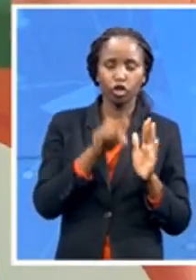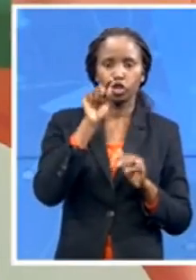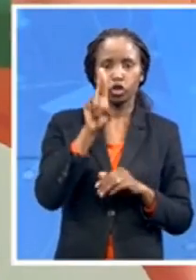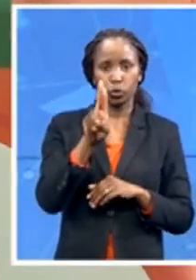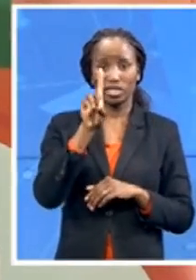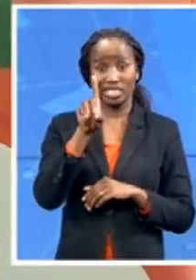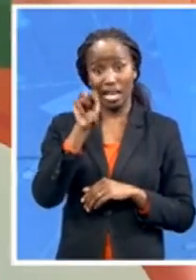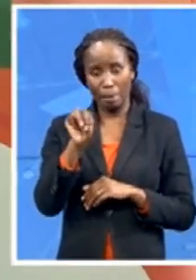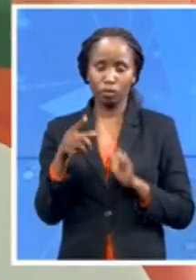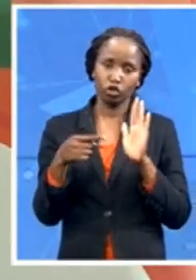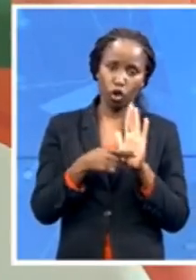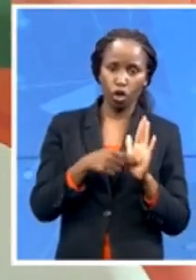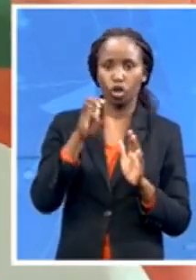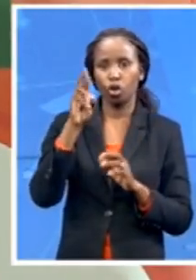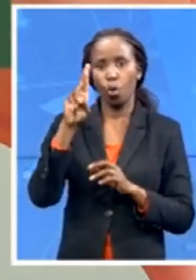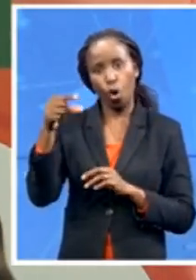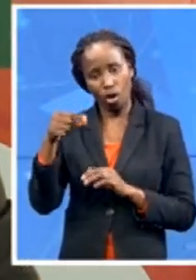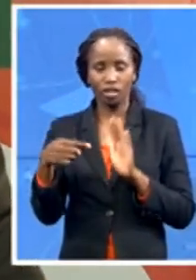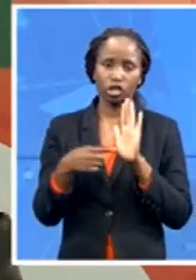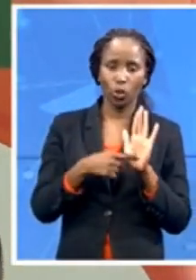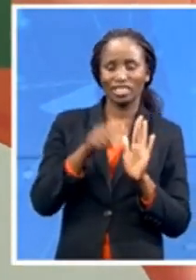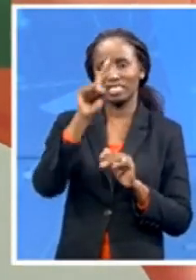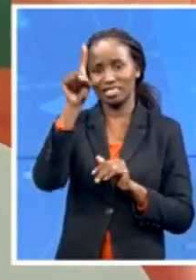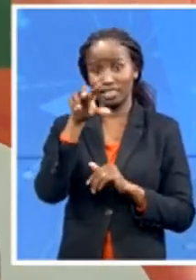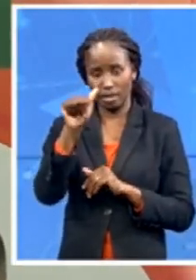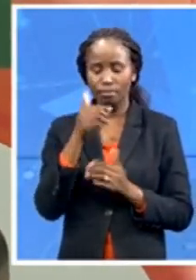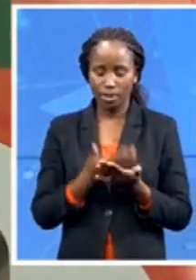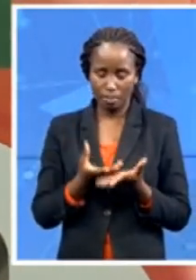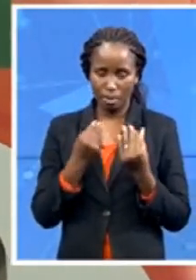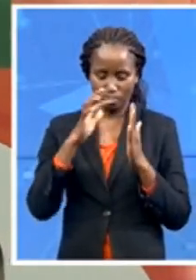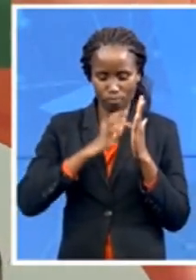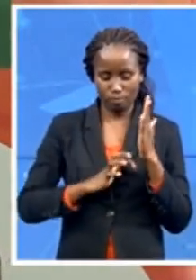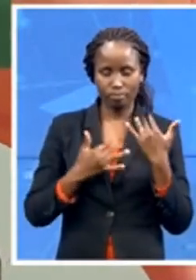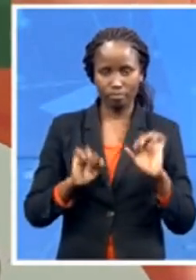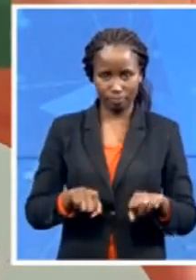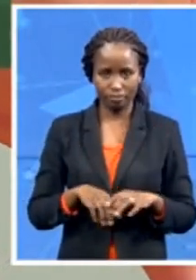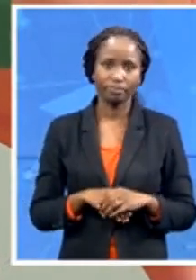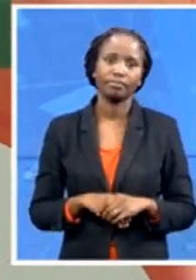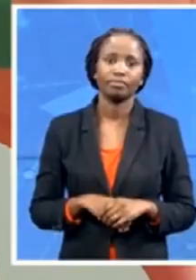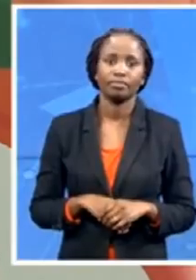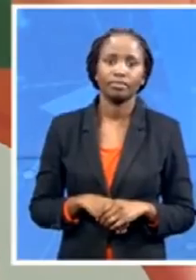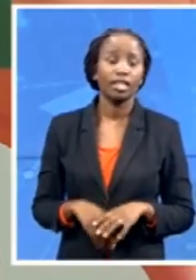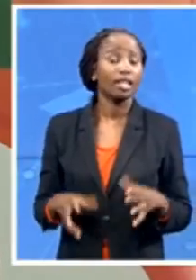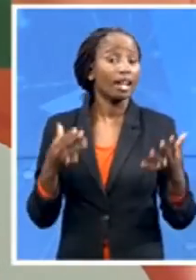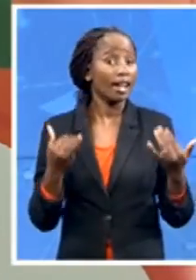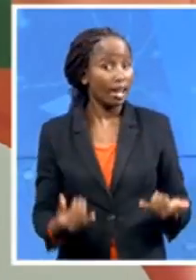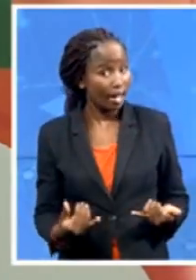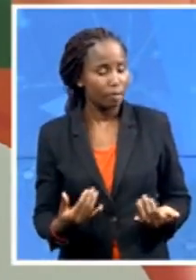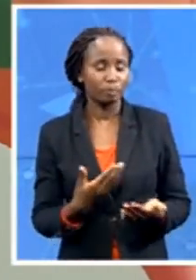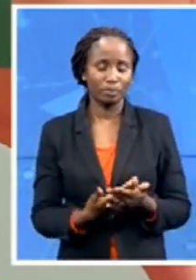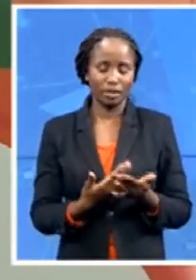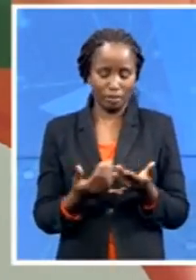www.udm.org.za. Now, Anit, can we leguni ge kulam tembi? Then